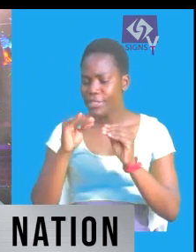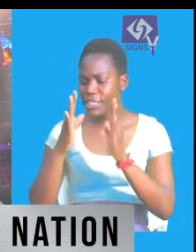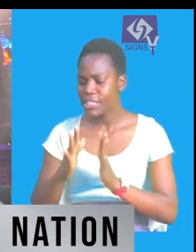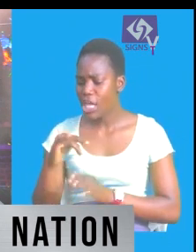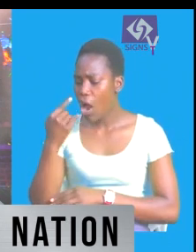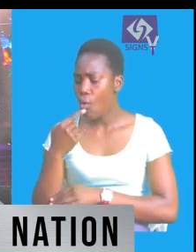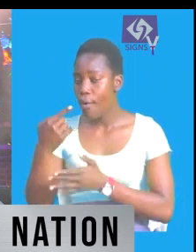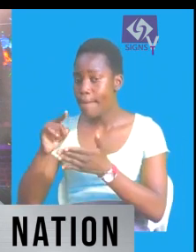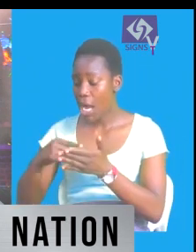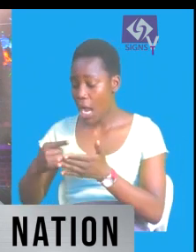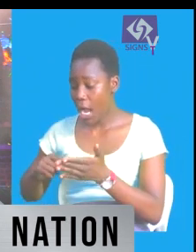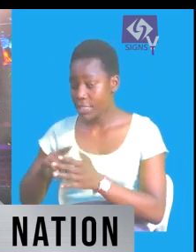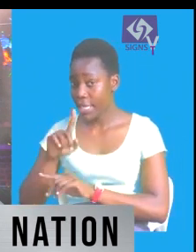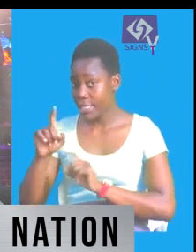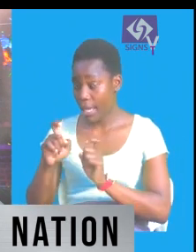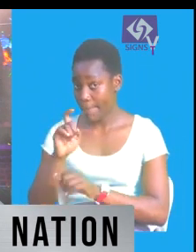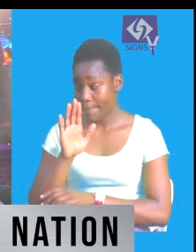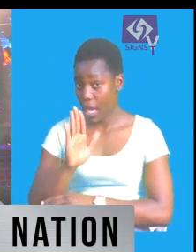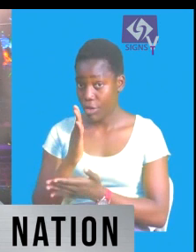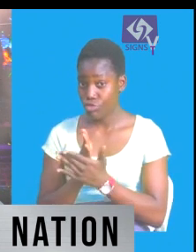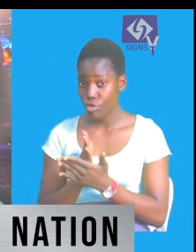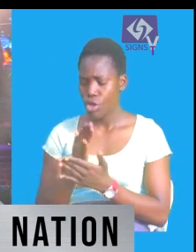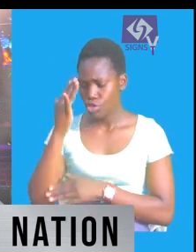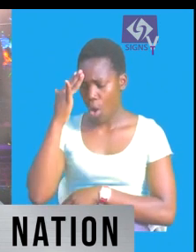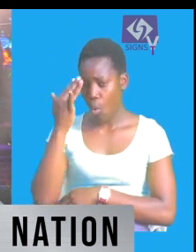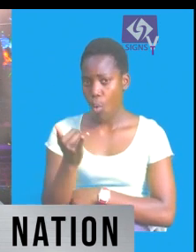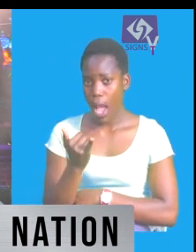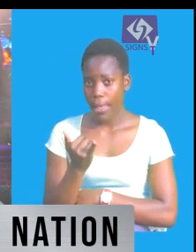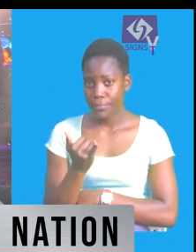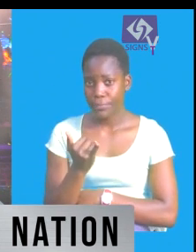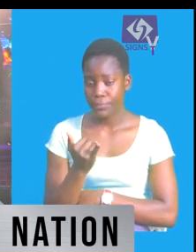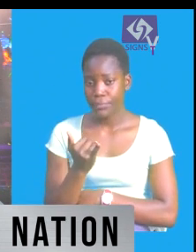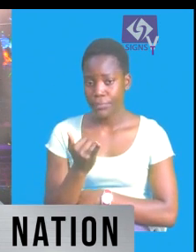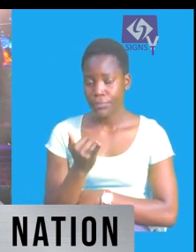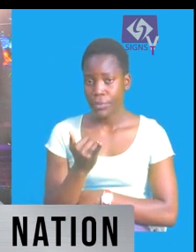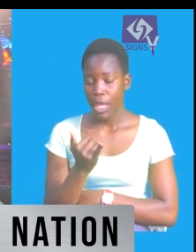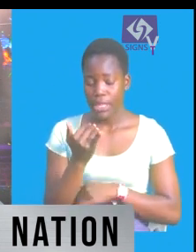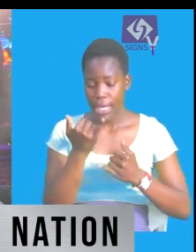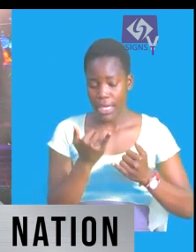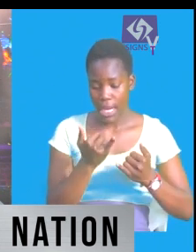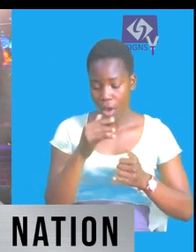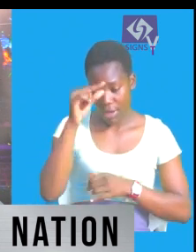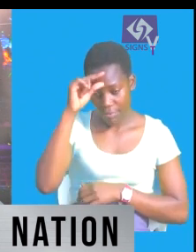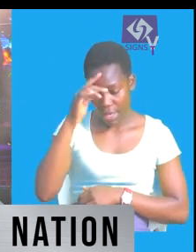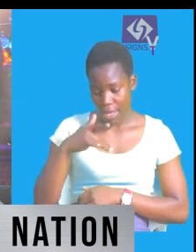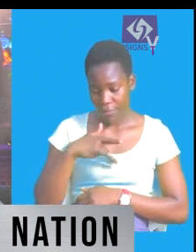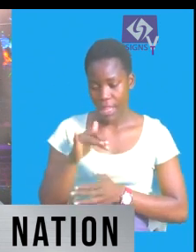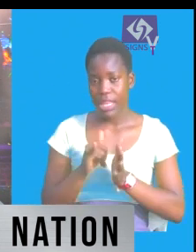marks your exam. Right. So why does the current government feel like